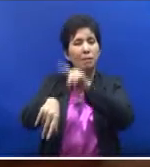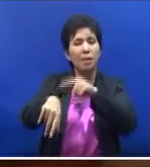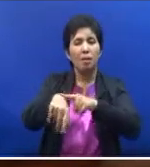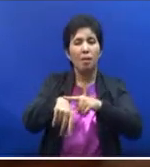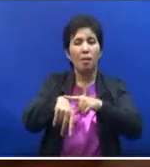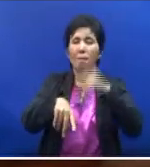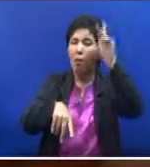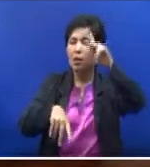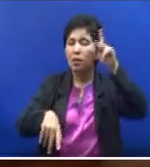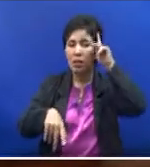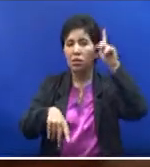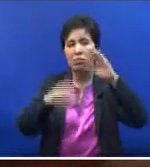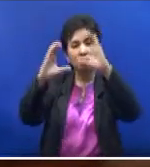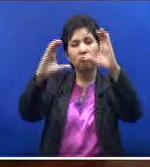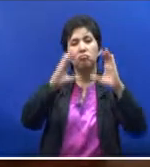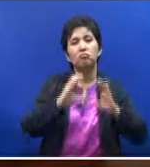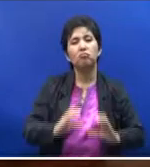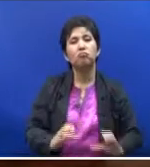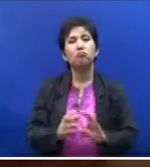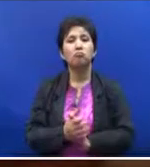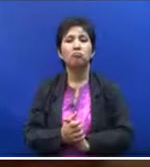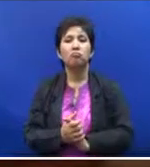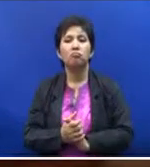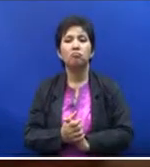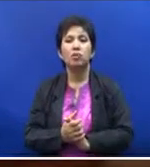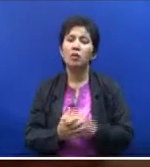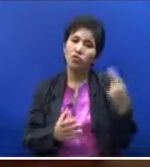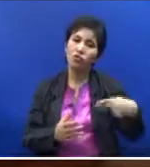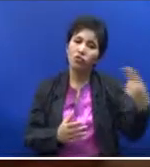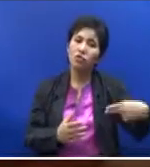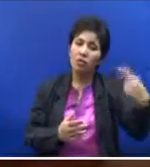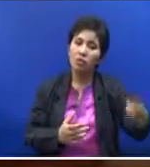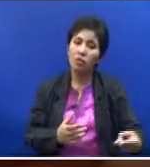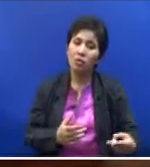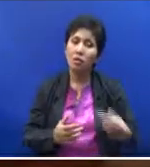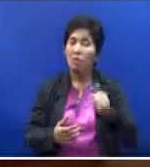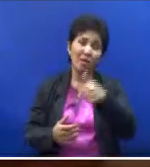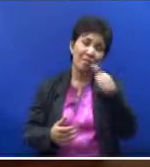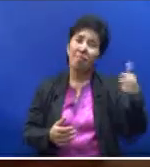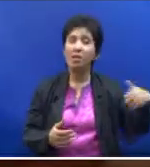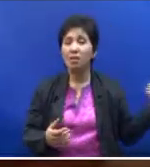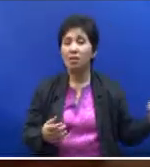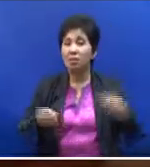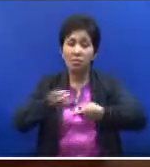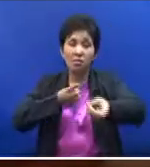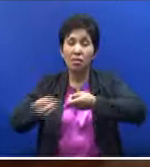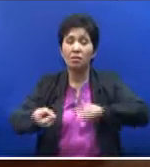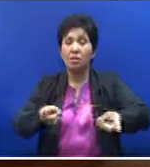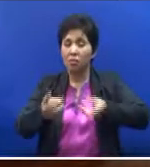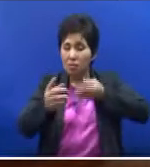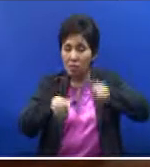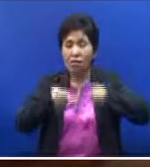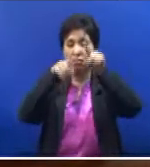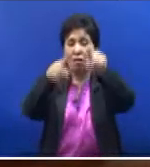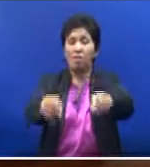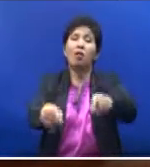political structure, maybe in terms of the history. Okay, so there are many other disciplines that they have to go through